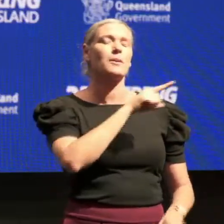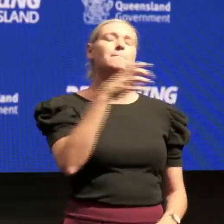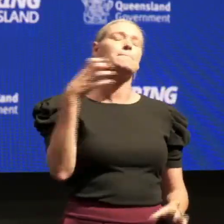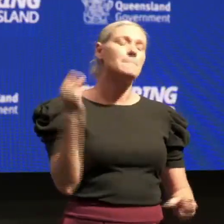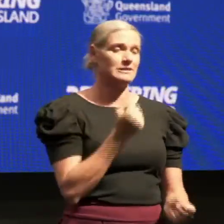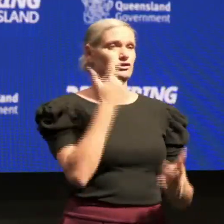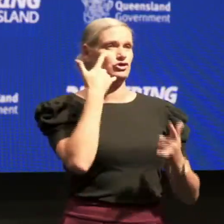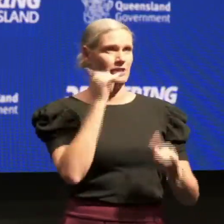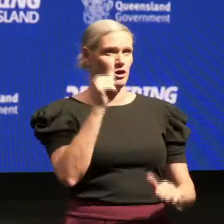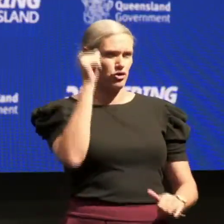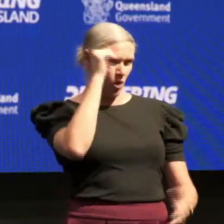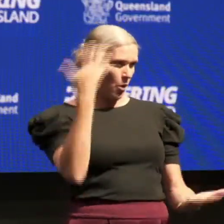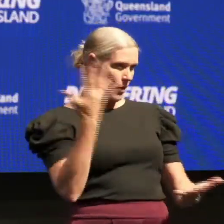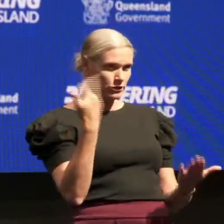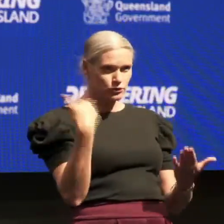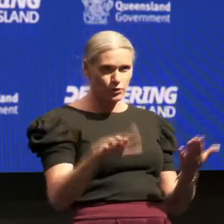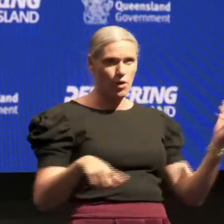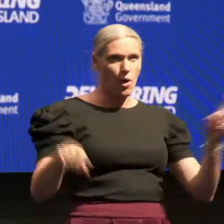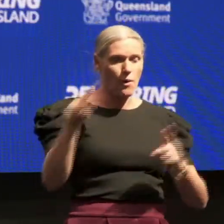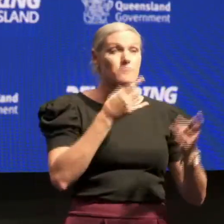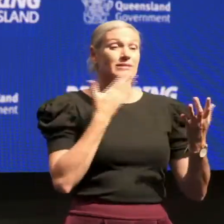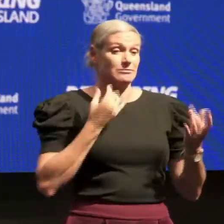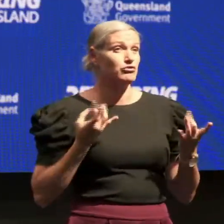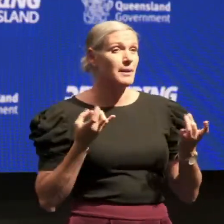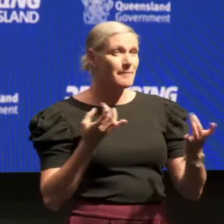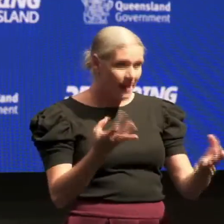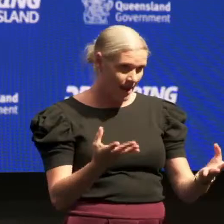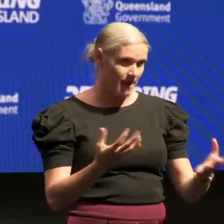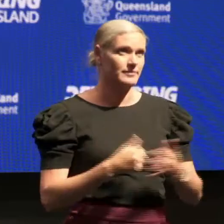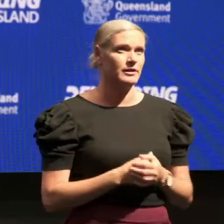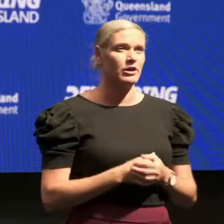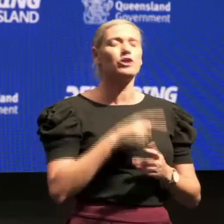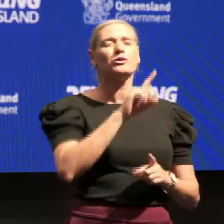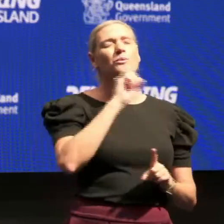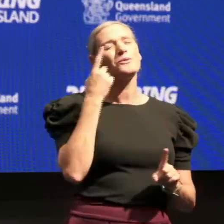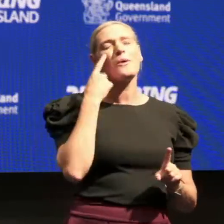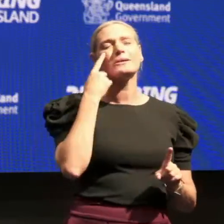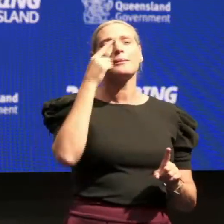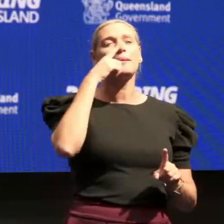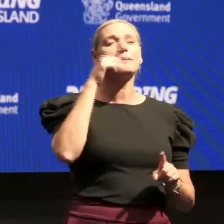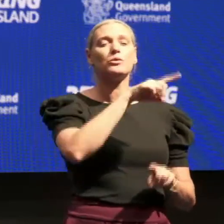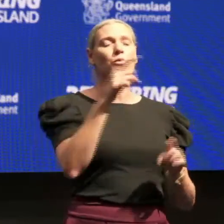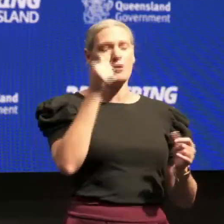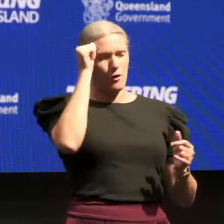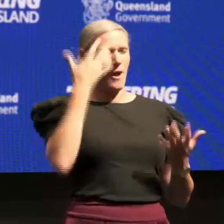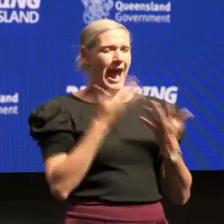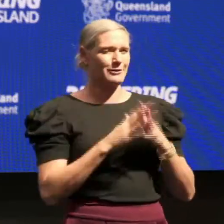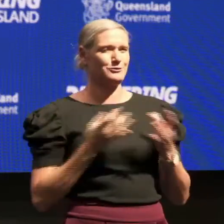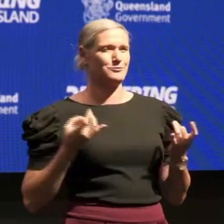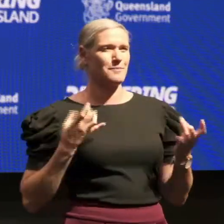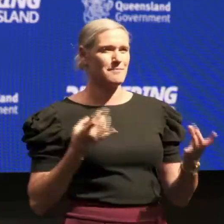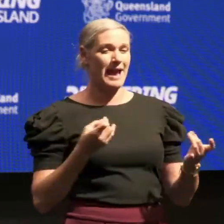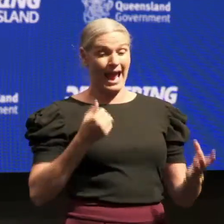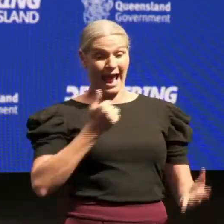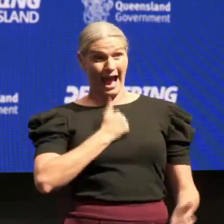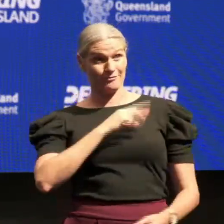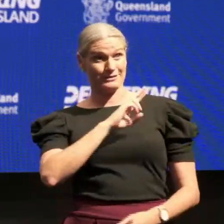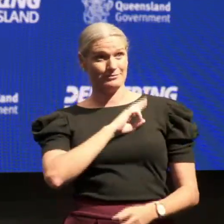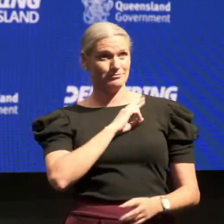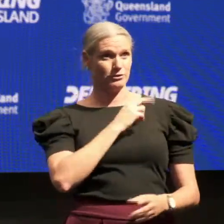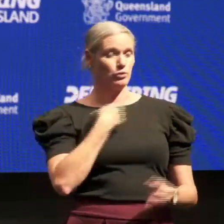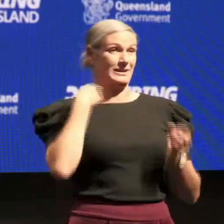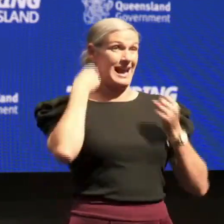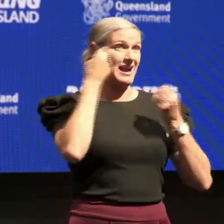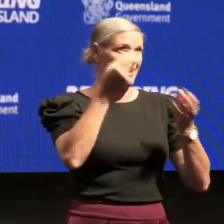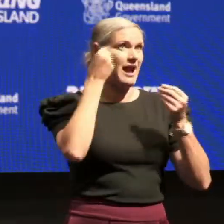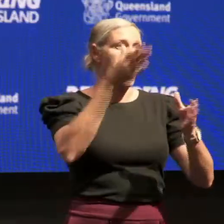risk, know the area that you're in, prepare accordingly, and you find that people do a really good job of that. Our job is to make sure that information is